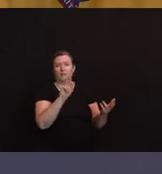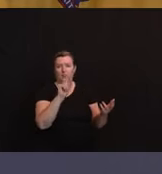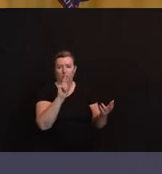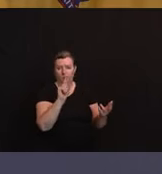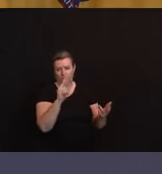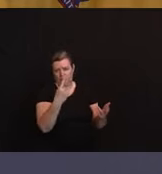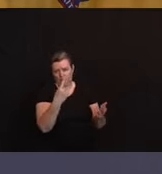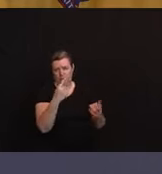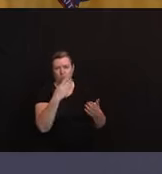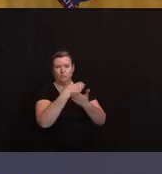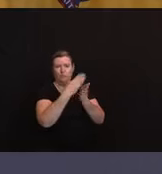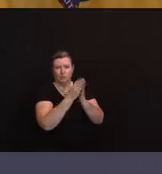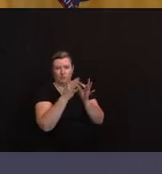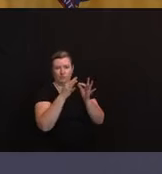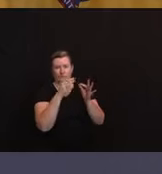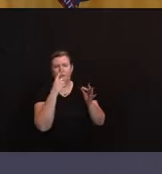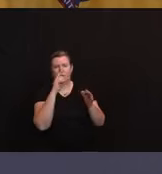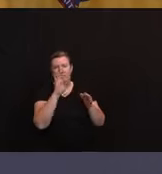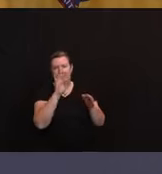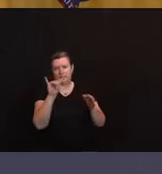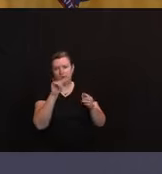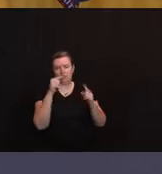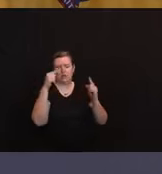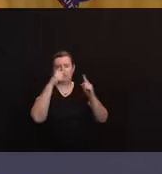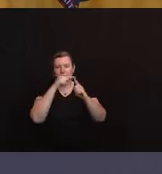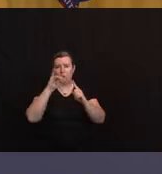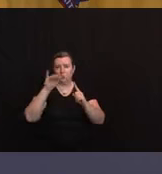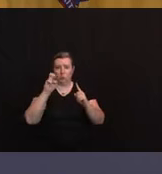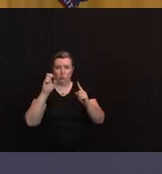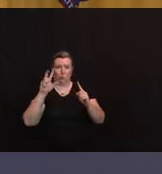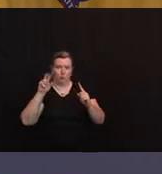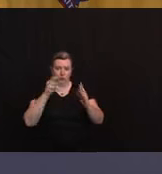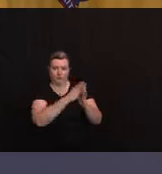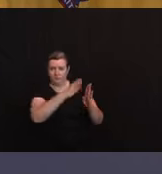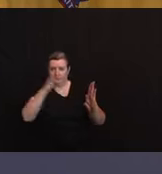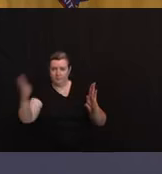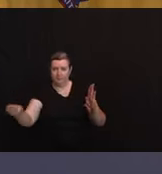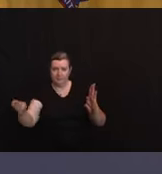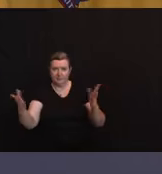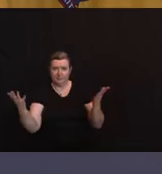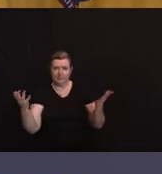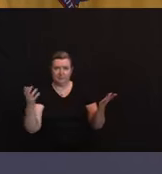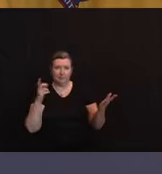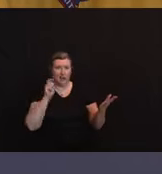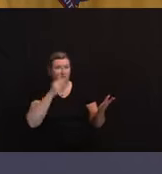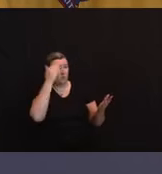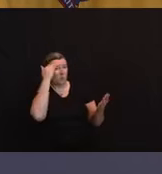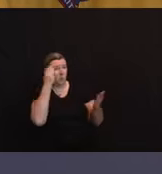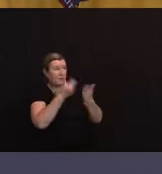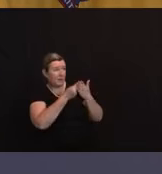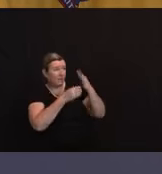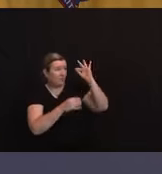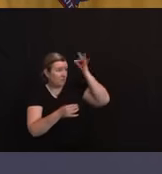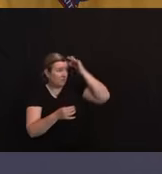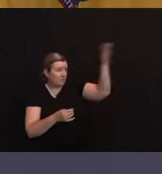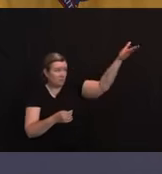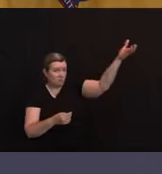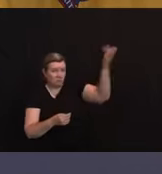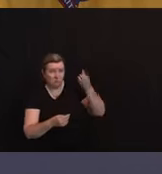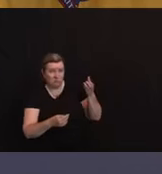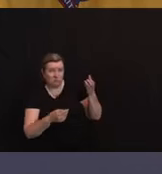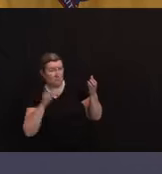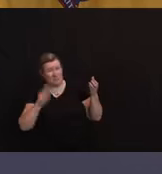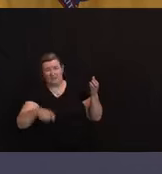certainty around that would really make a difference, certainly for schools, but for the entirety of the budget and the other services that we've